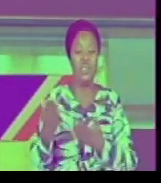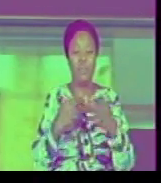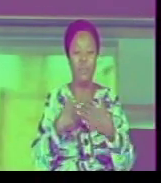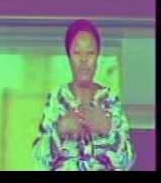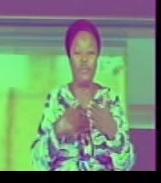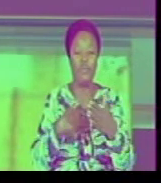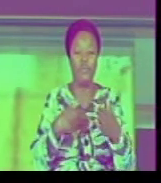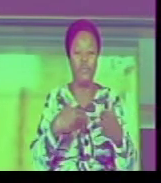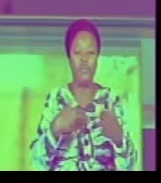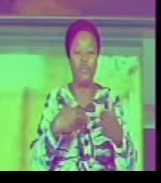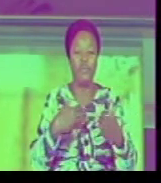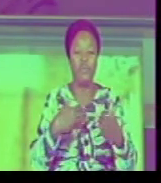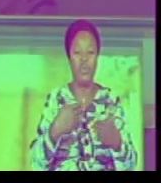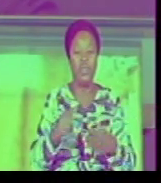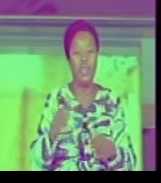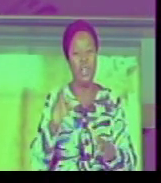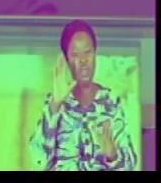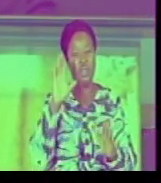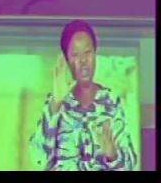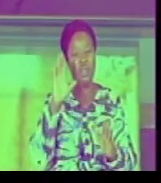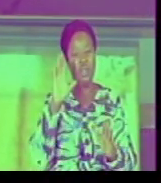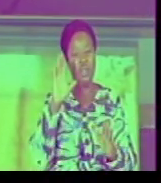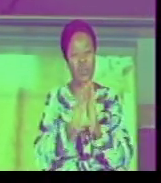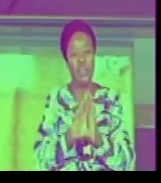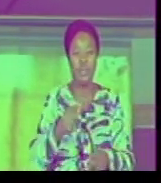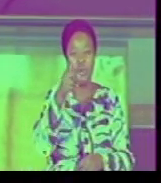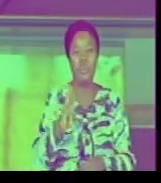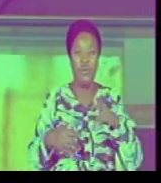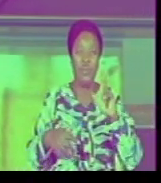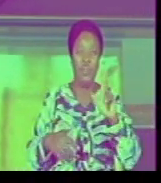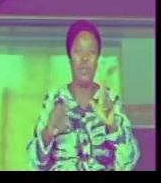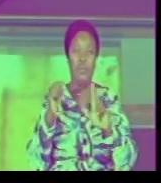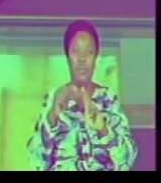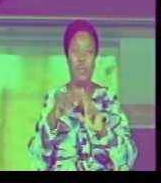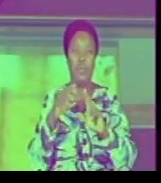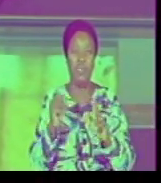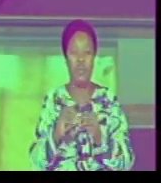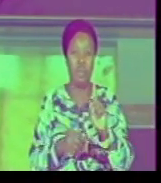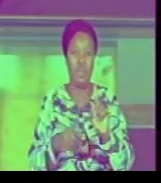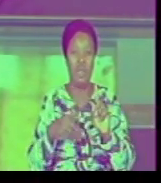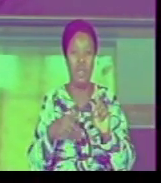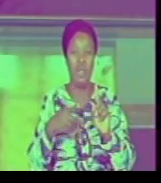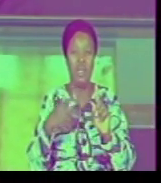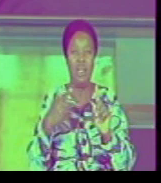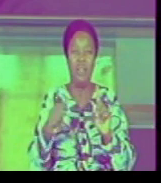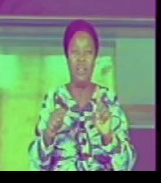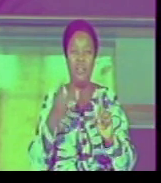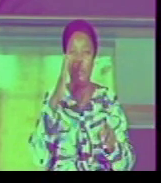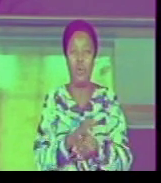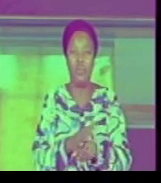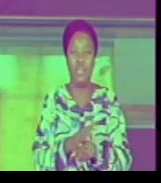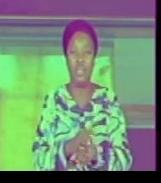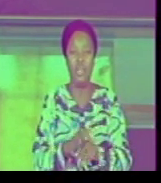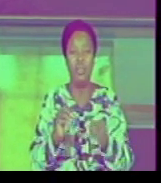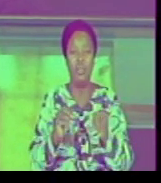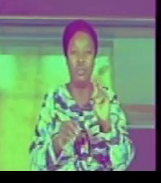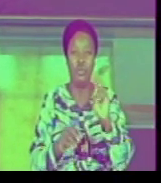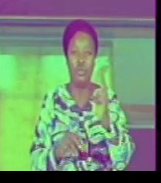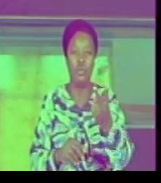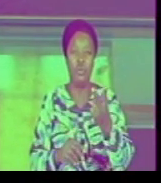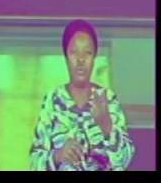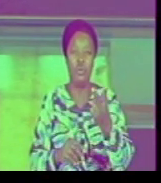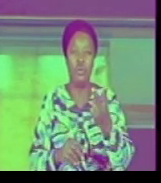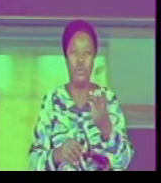things we're looking at. Number one, the promise. Number two, the